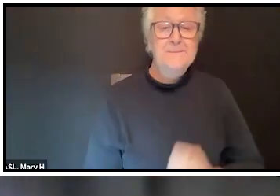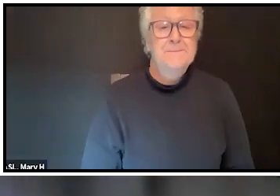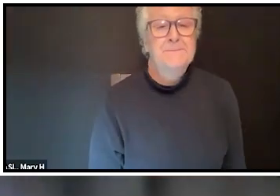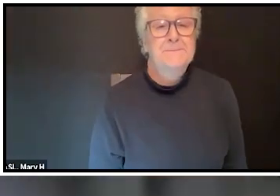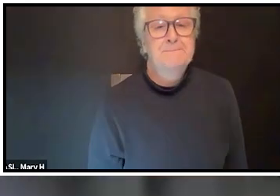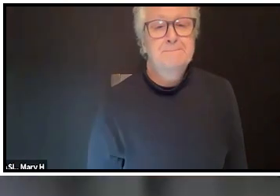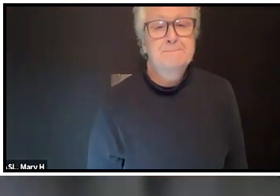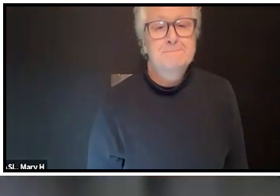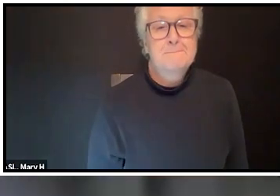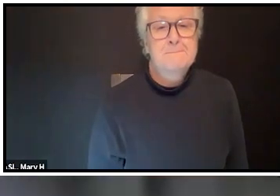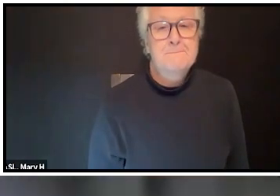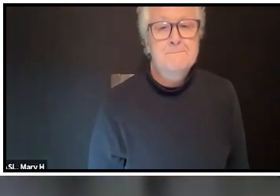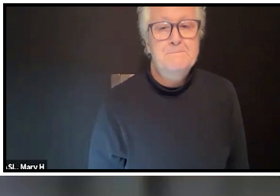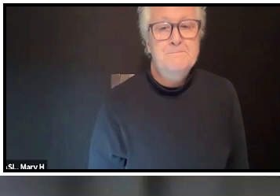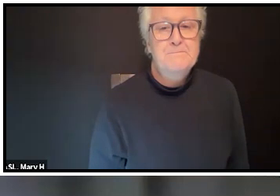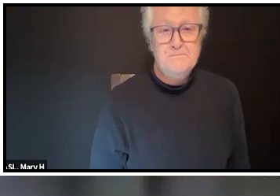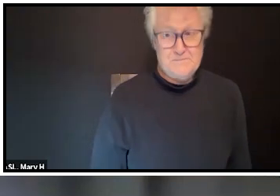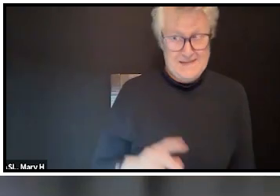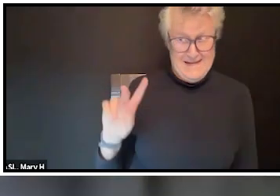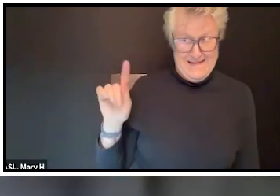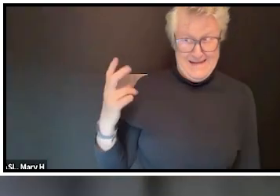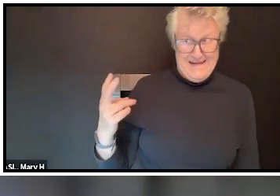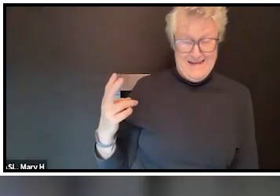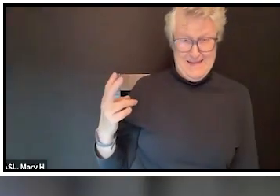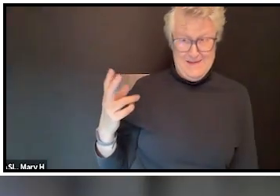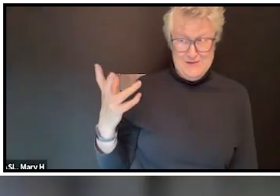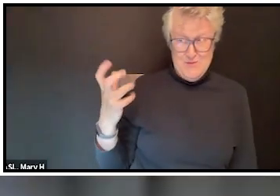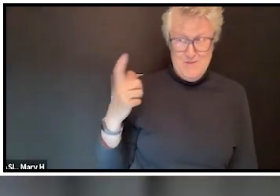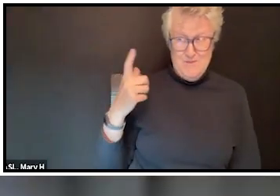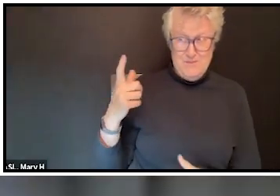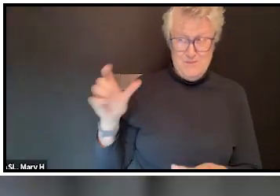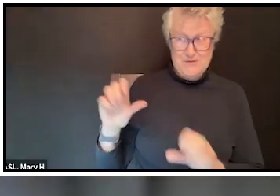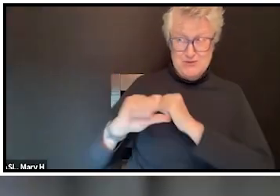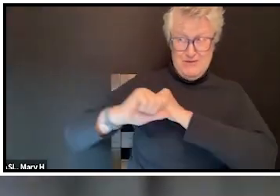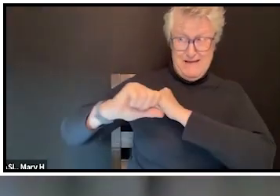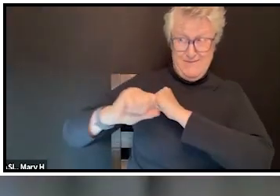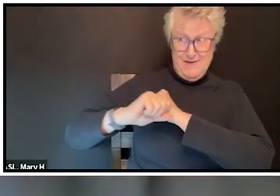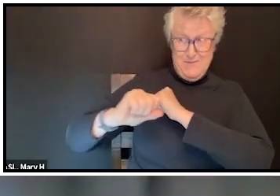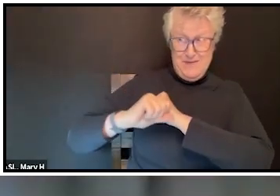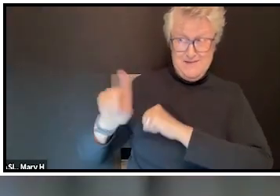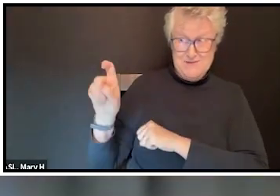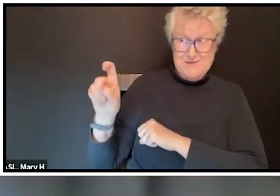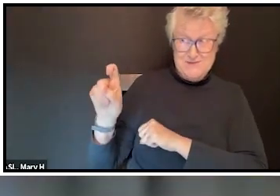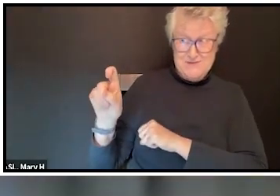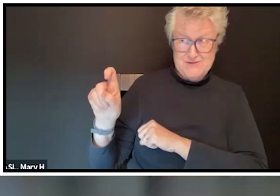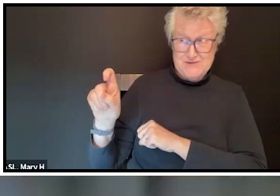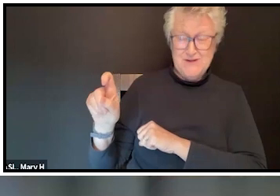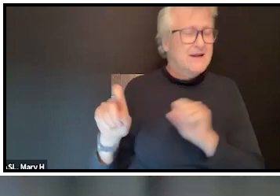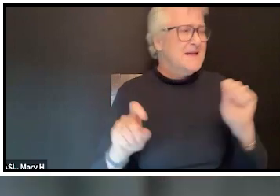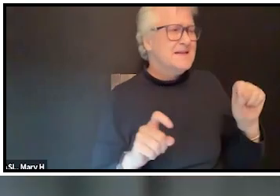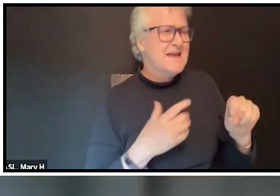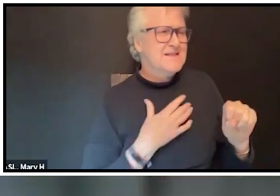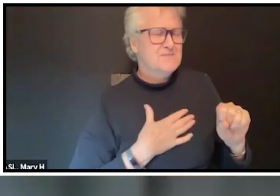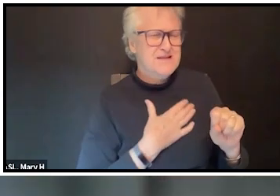Can Keith do his little elevator pitch? Do you want me to put the website up, Keith, while you talk about it? Yes, you can. Take it over, Keith.